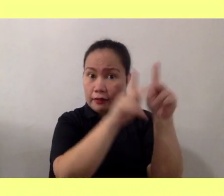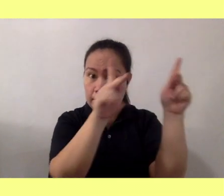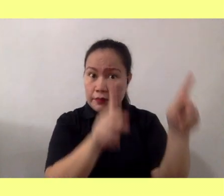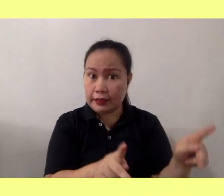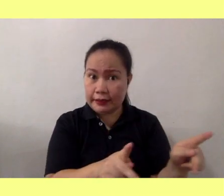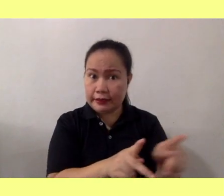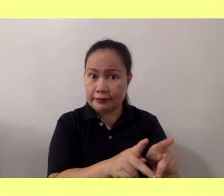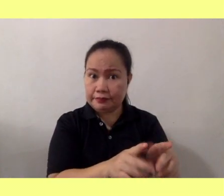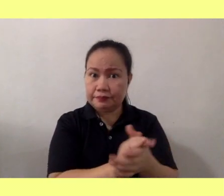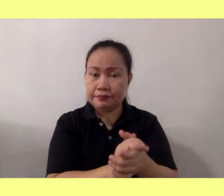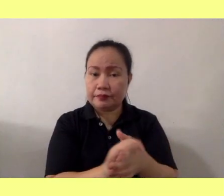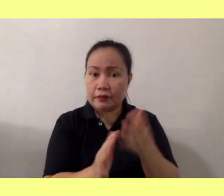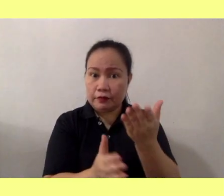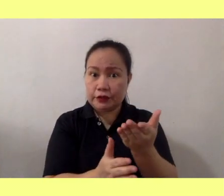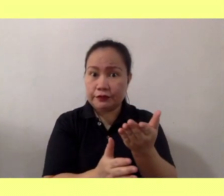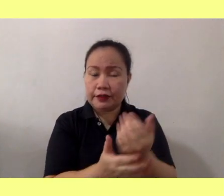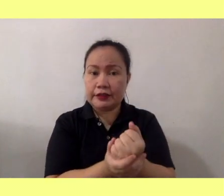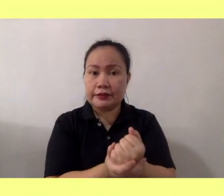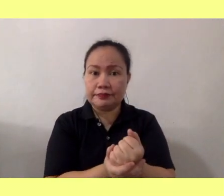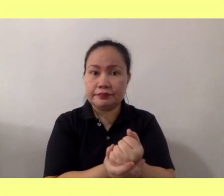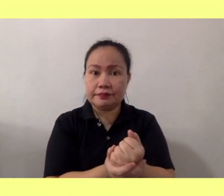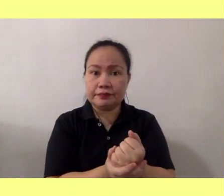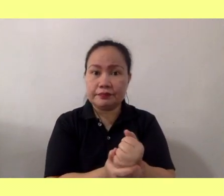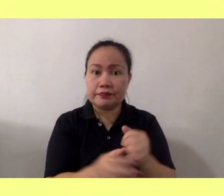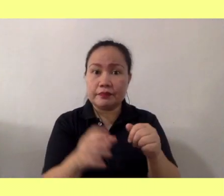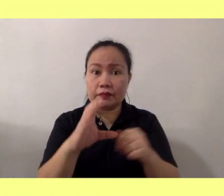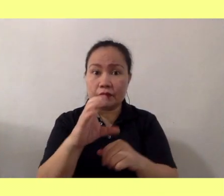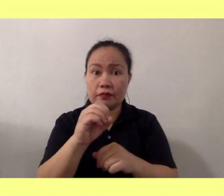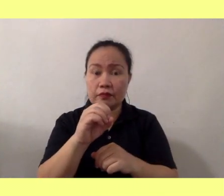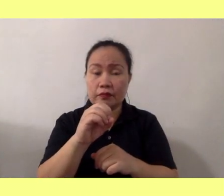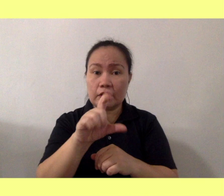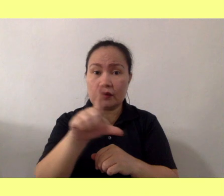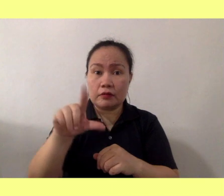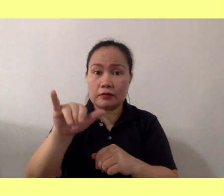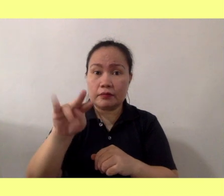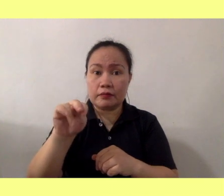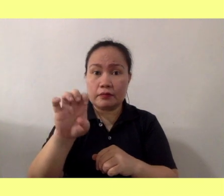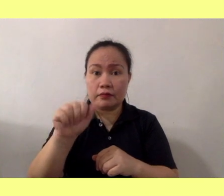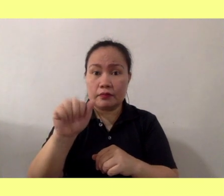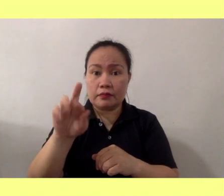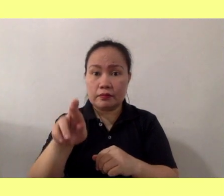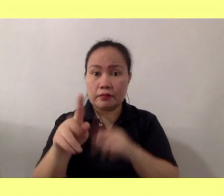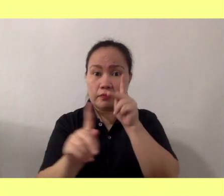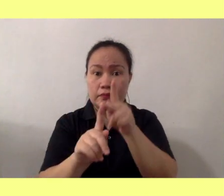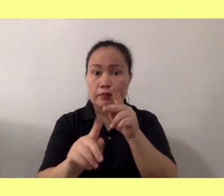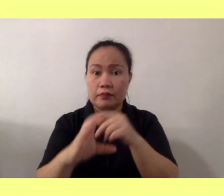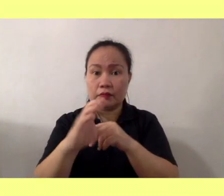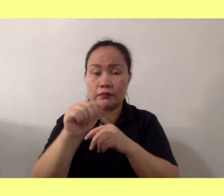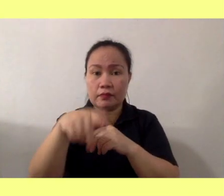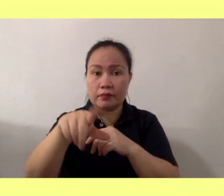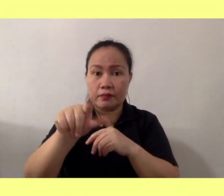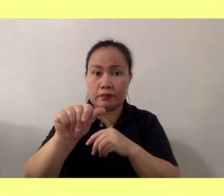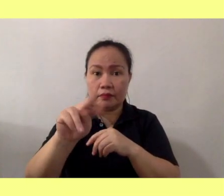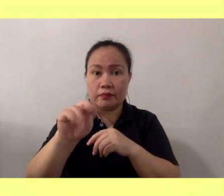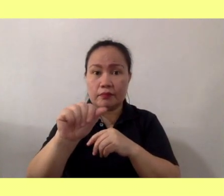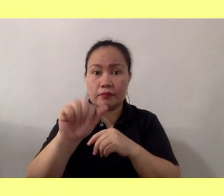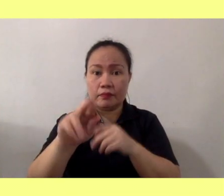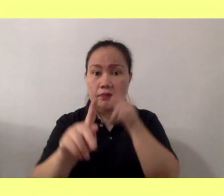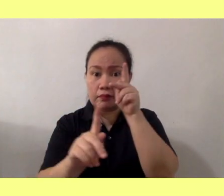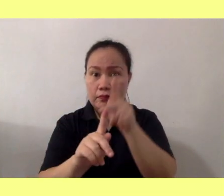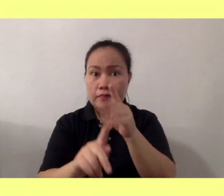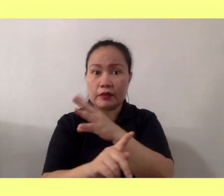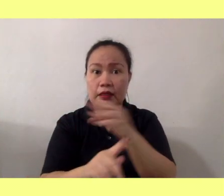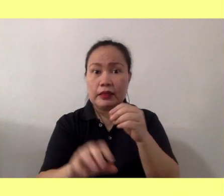plane. For defined terms, we will be discussing here the collinear points, coplanar points, and the subsets of a